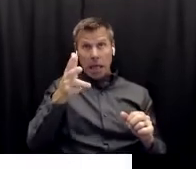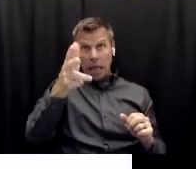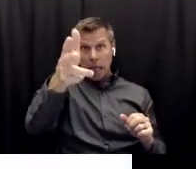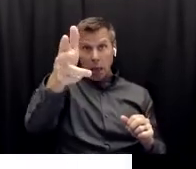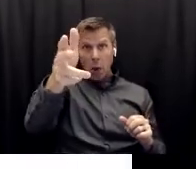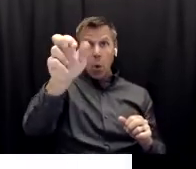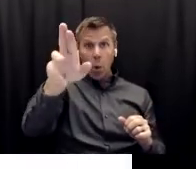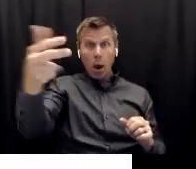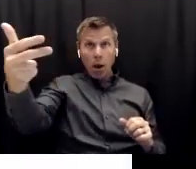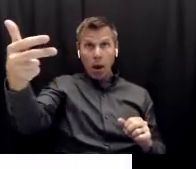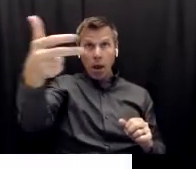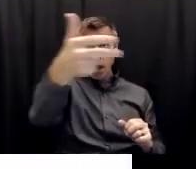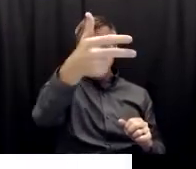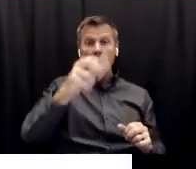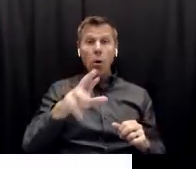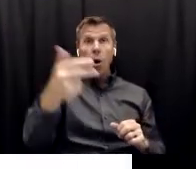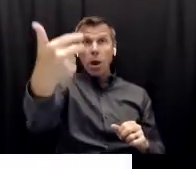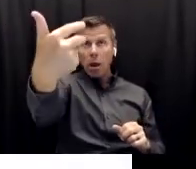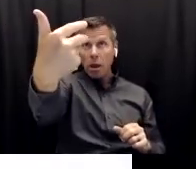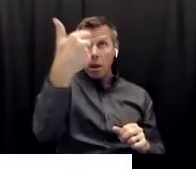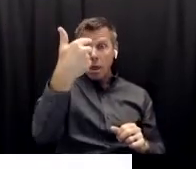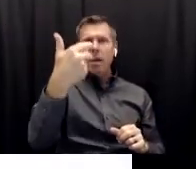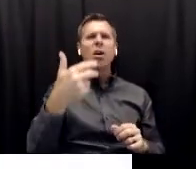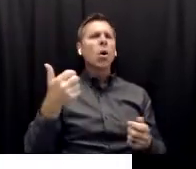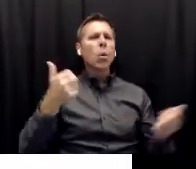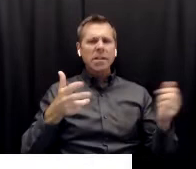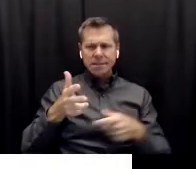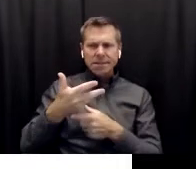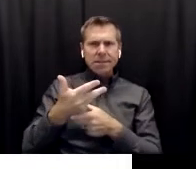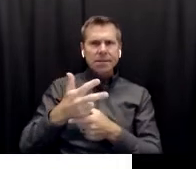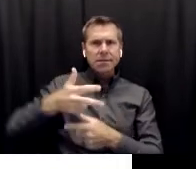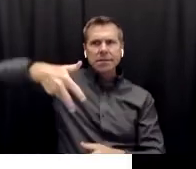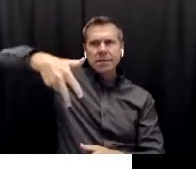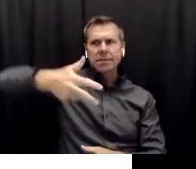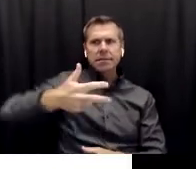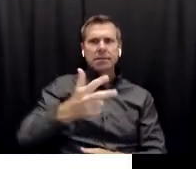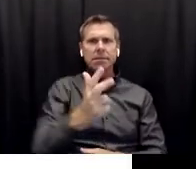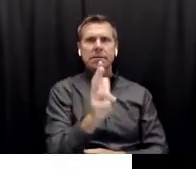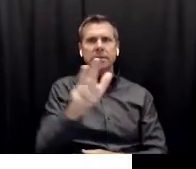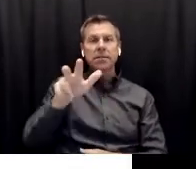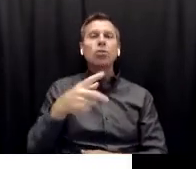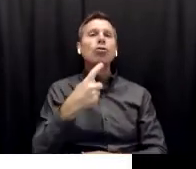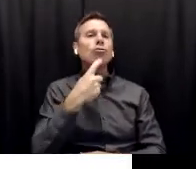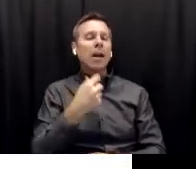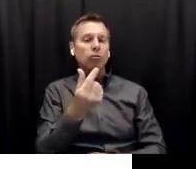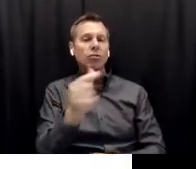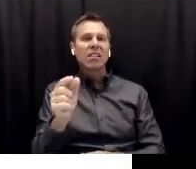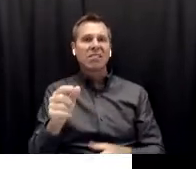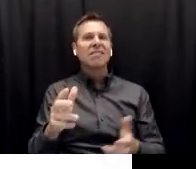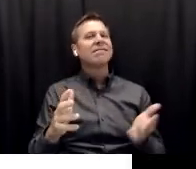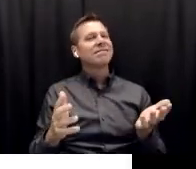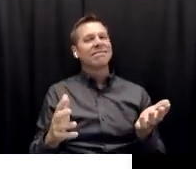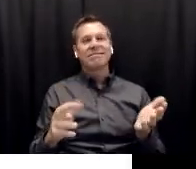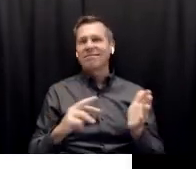are not bright enough to be seen and to be able to discriminate between the red and the green lights, they are not